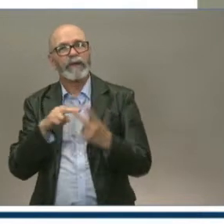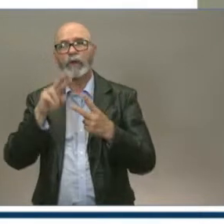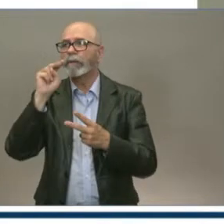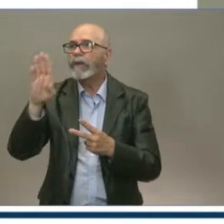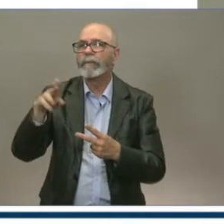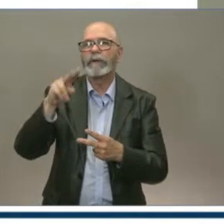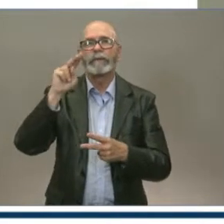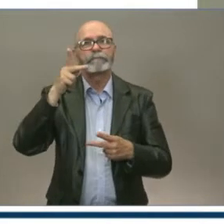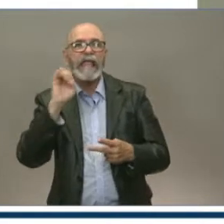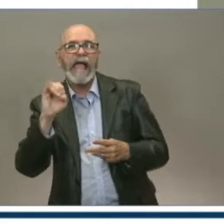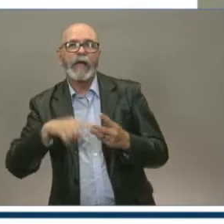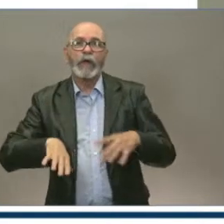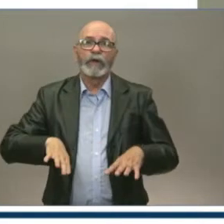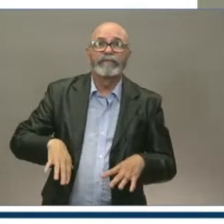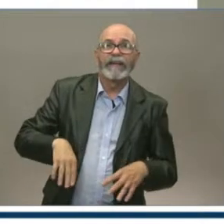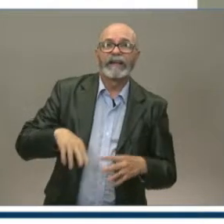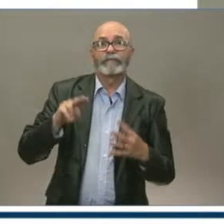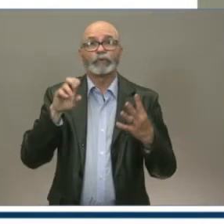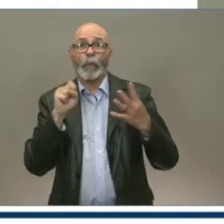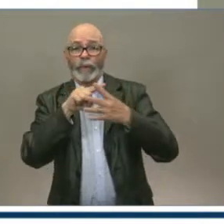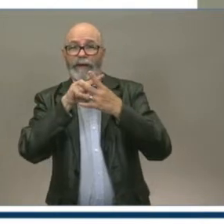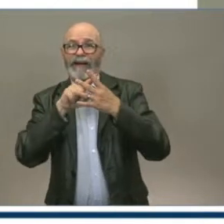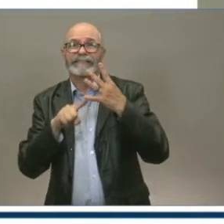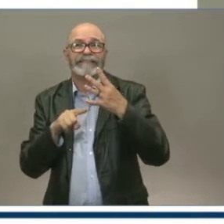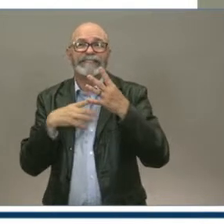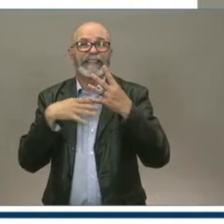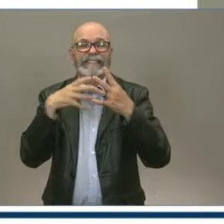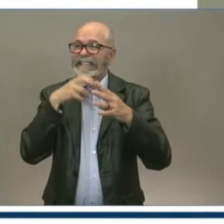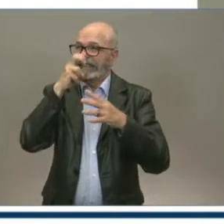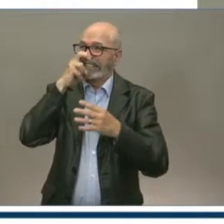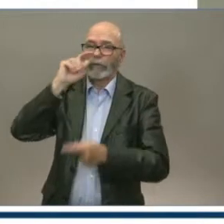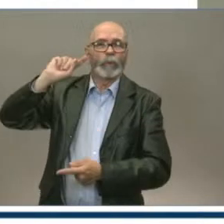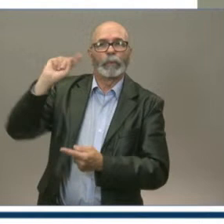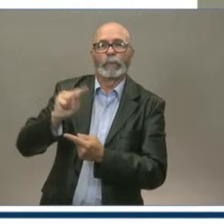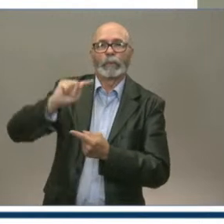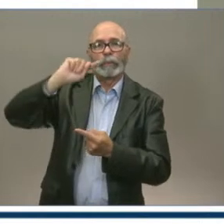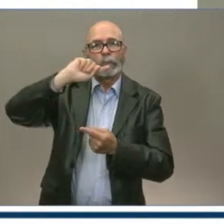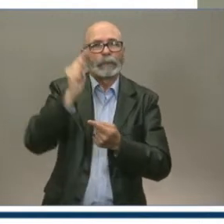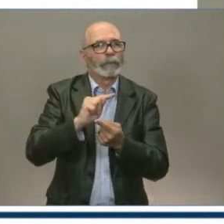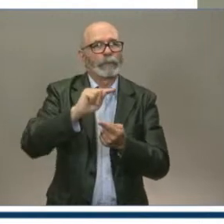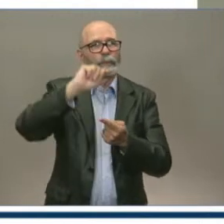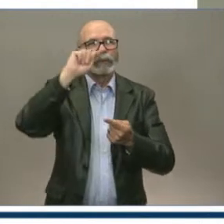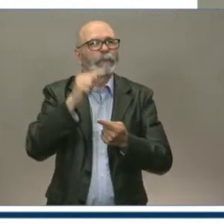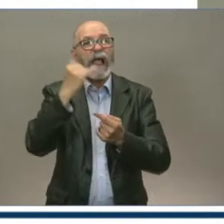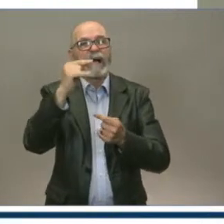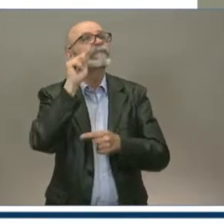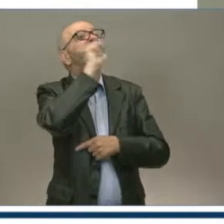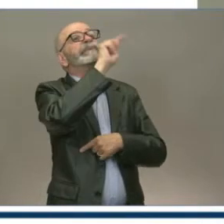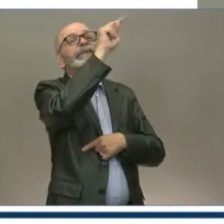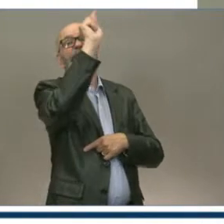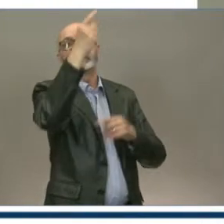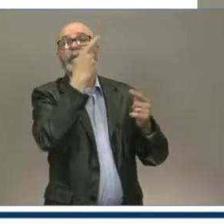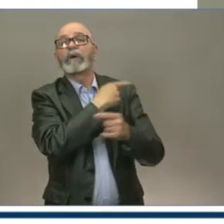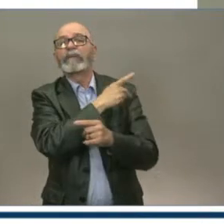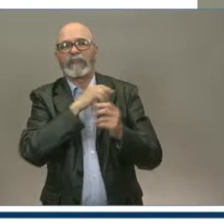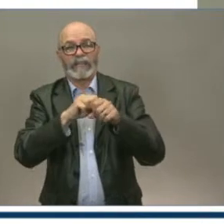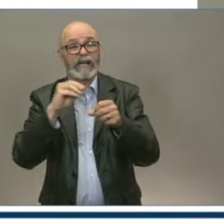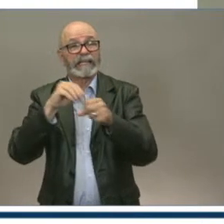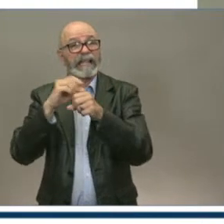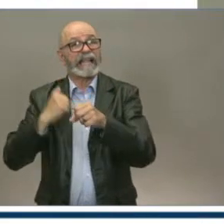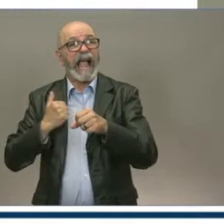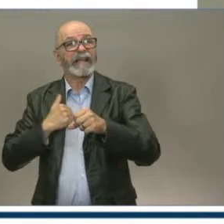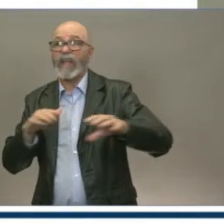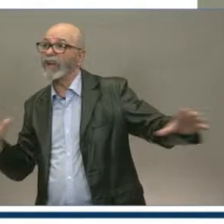restrictions in a few places while others are significantly locking down in other parts of the country. But our approach has always been about